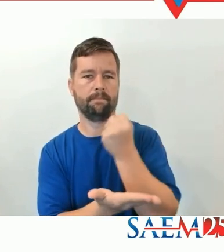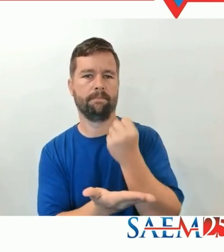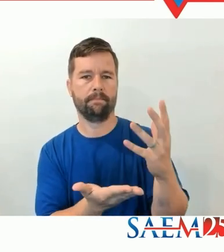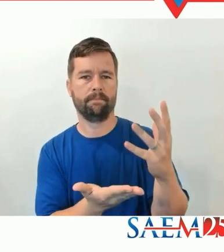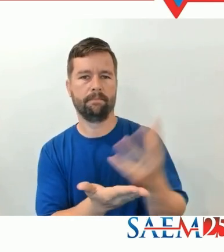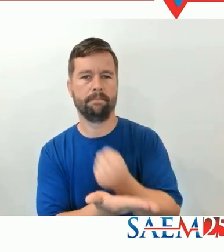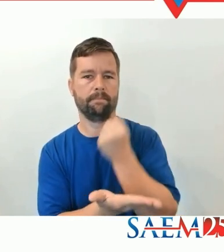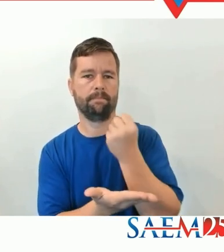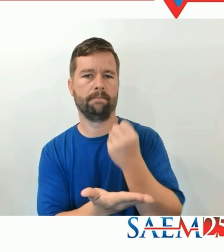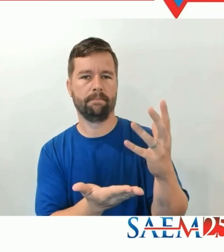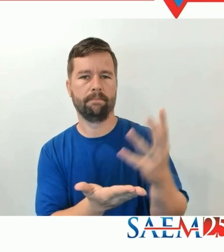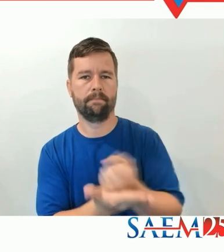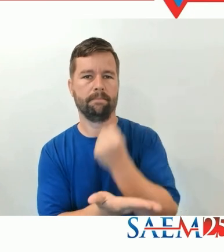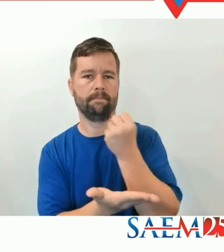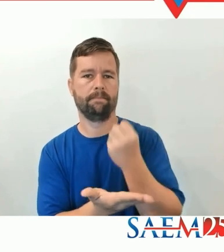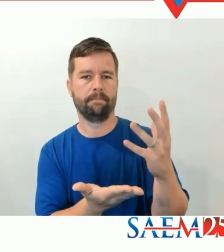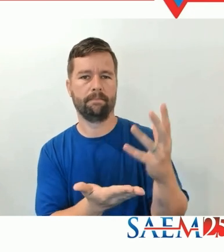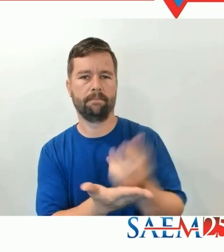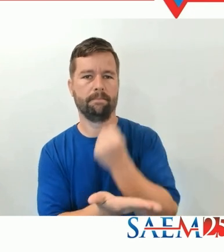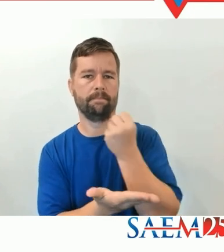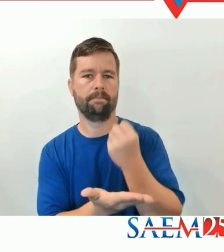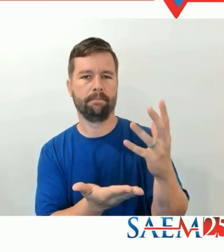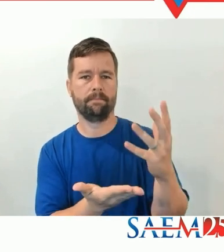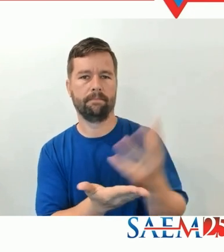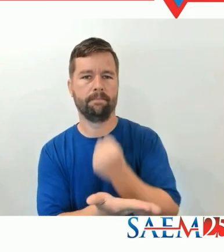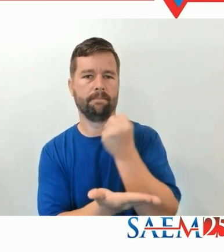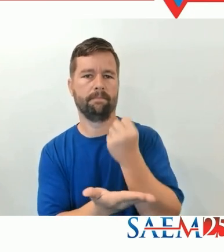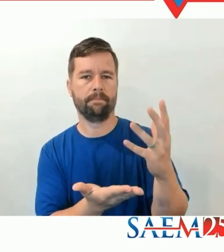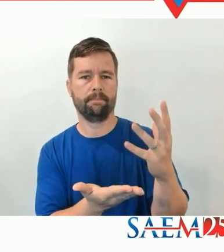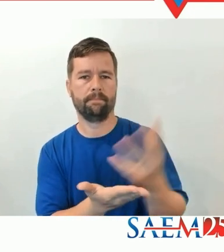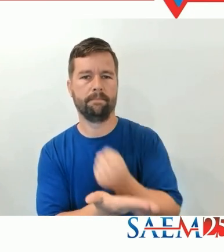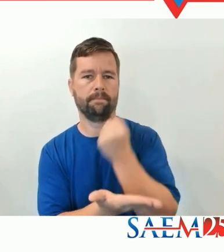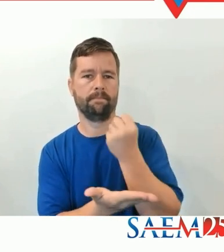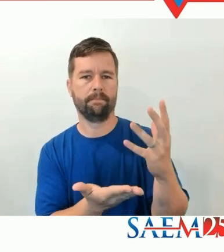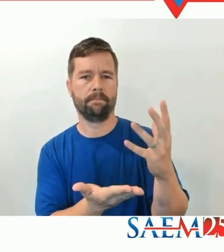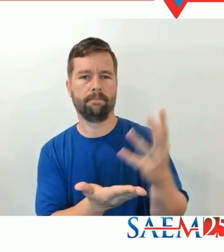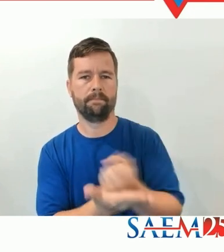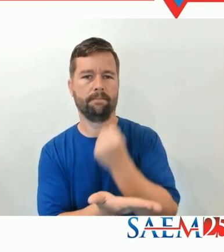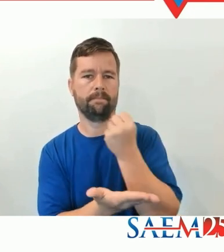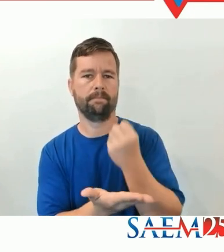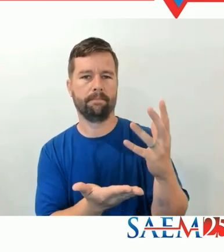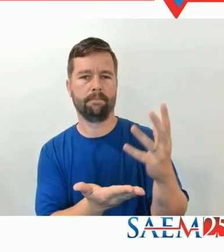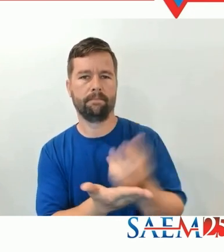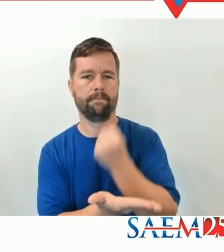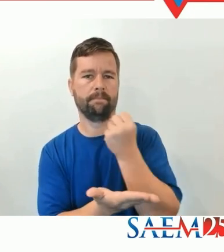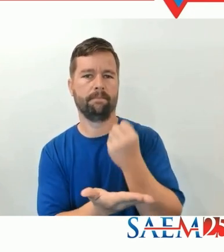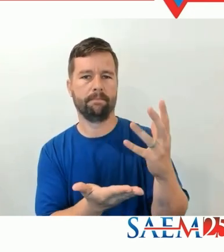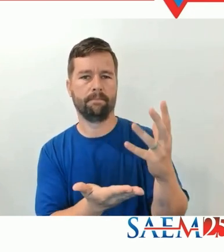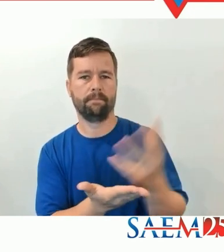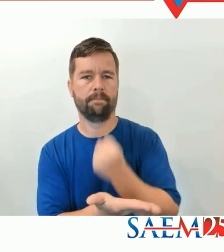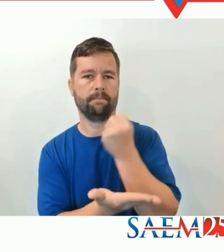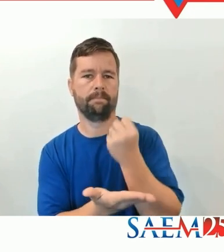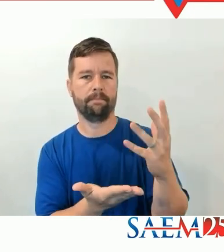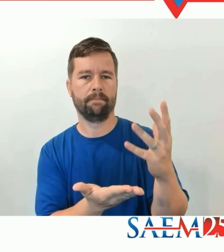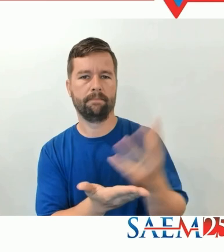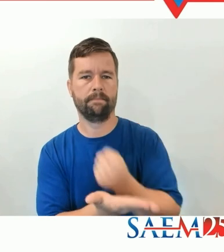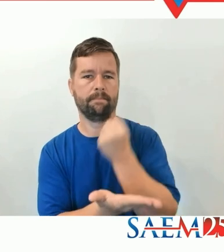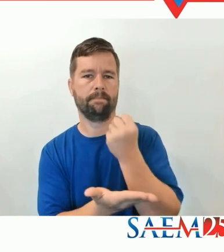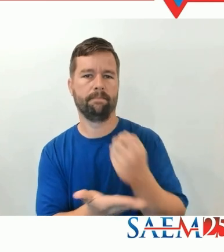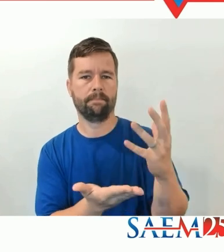to everybody. And then we have a real opportunity for role modeling and demonstrating our